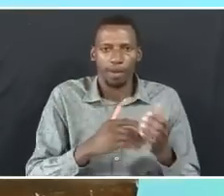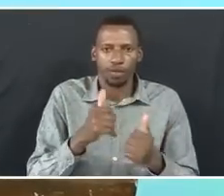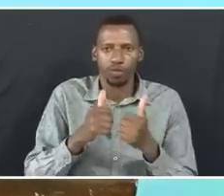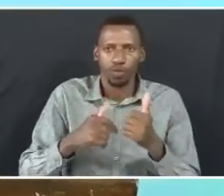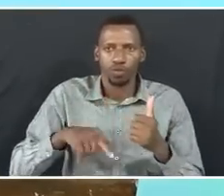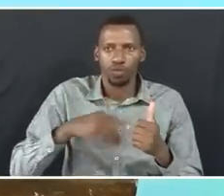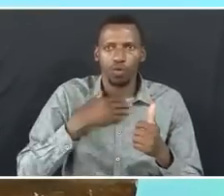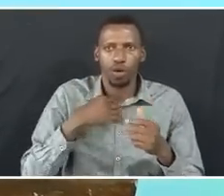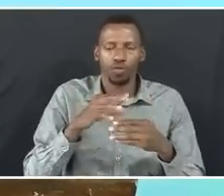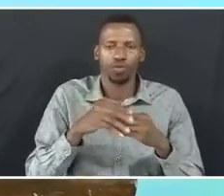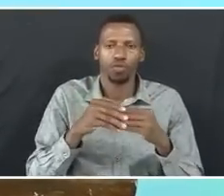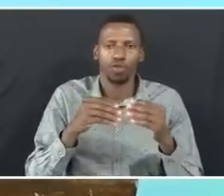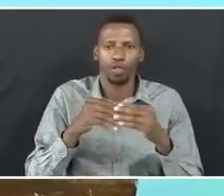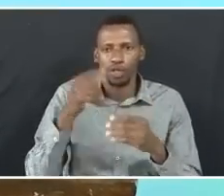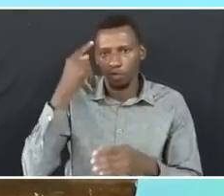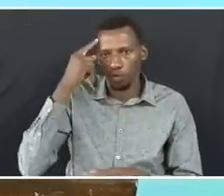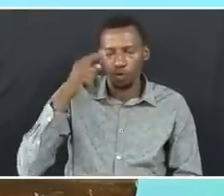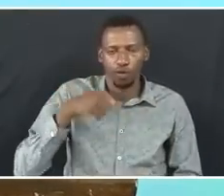ourselves.